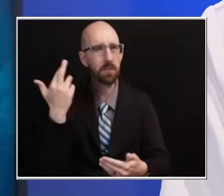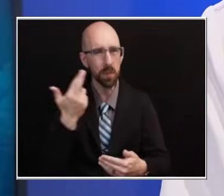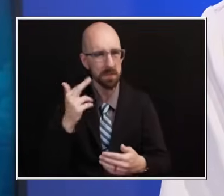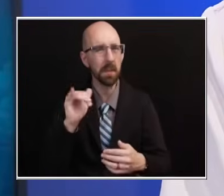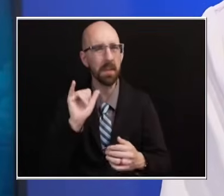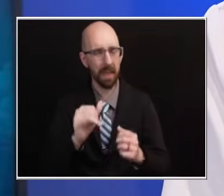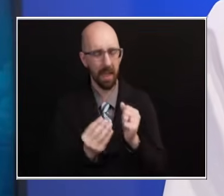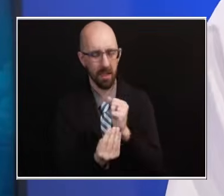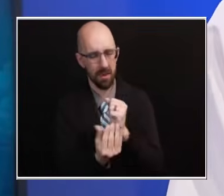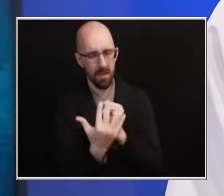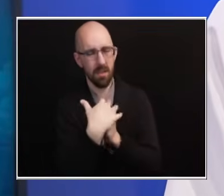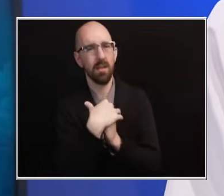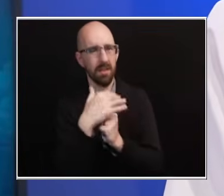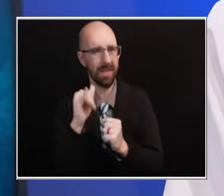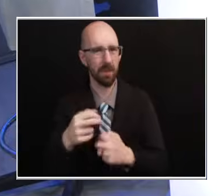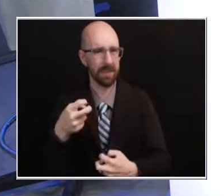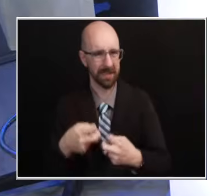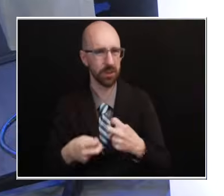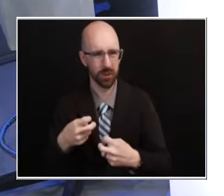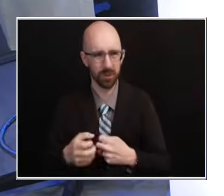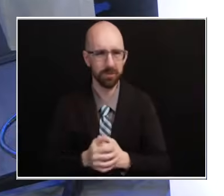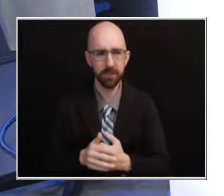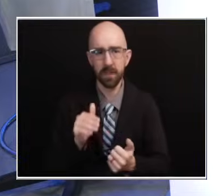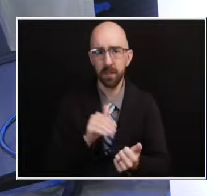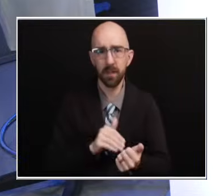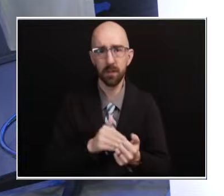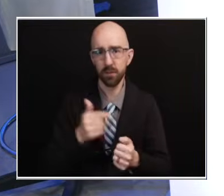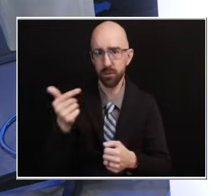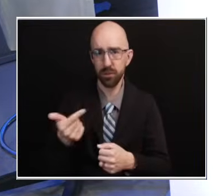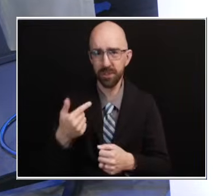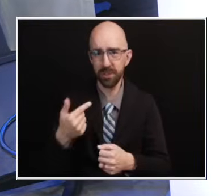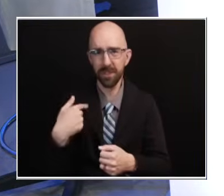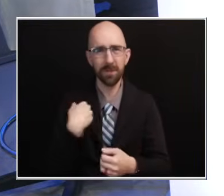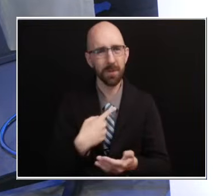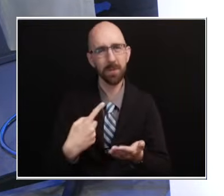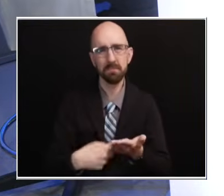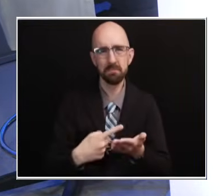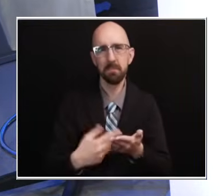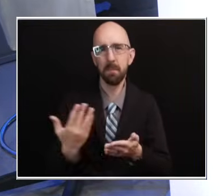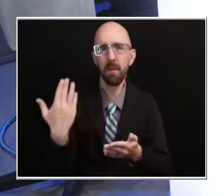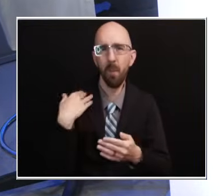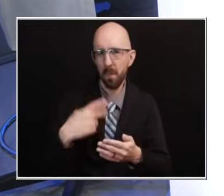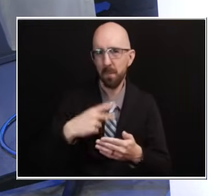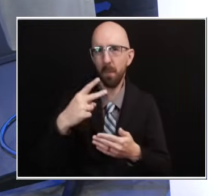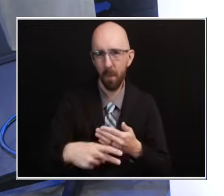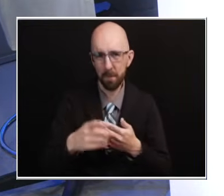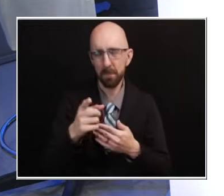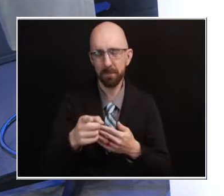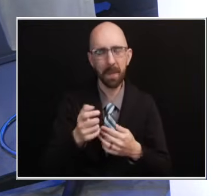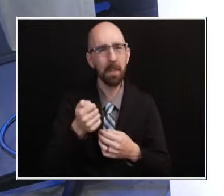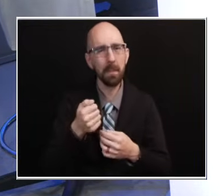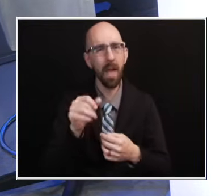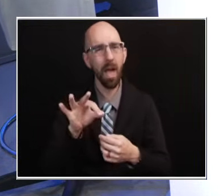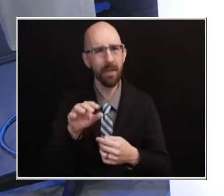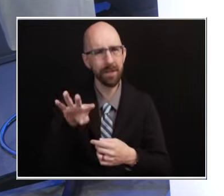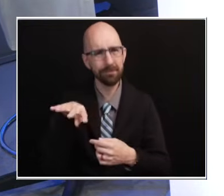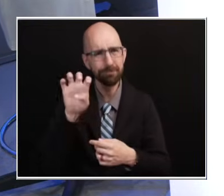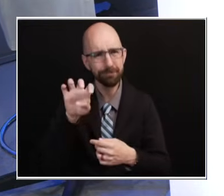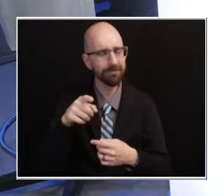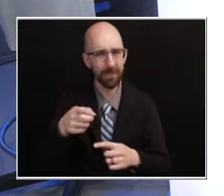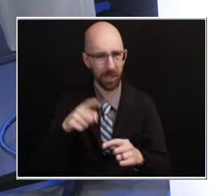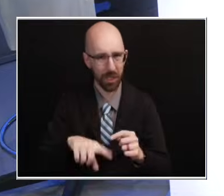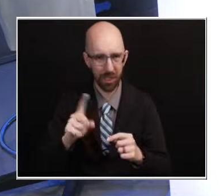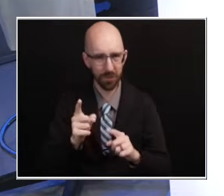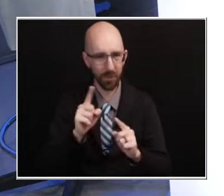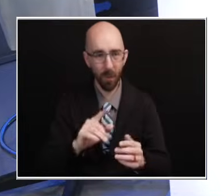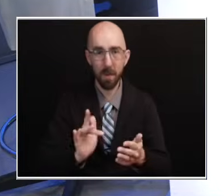the issue. Dr. G, we were talking a little bit before the program that, it was a little bit of a mystery, because you couldn't just go to the medical textbooks